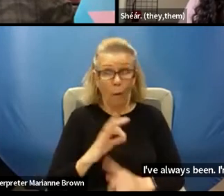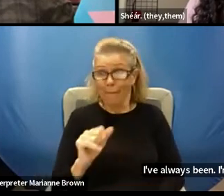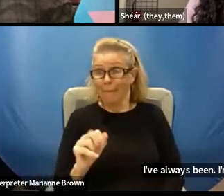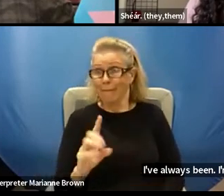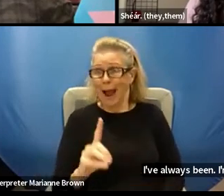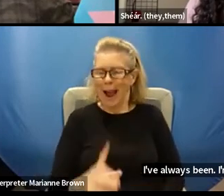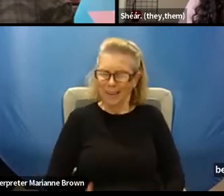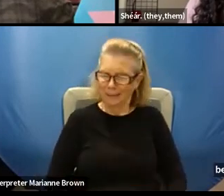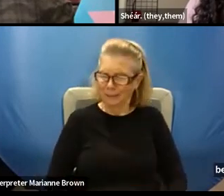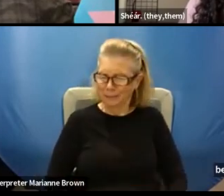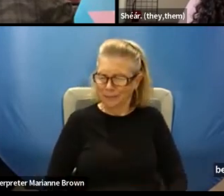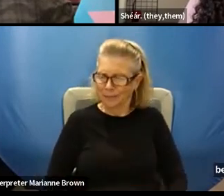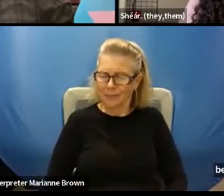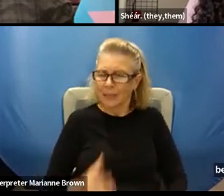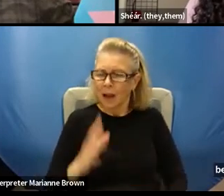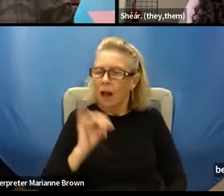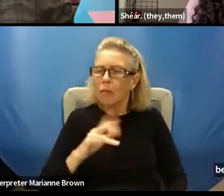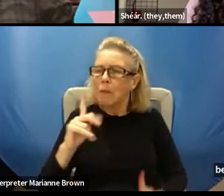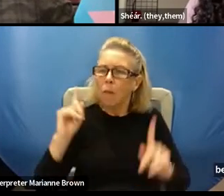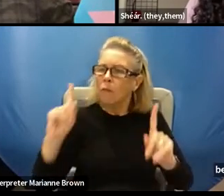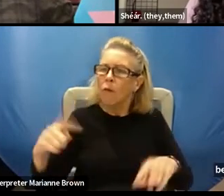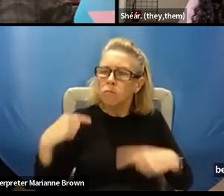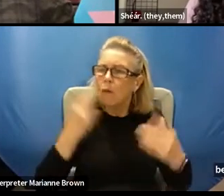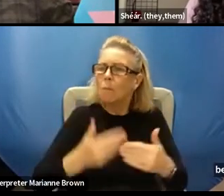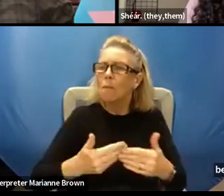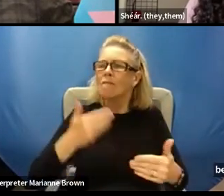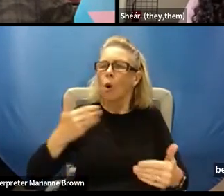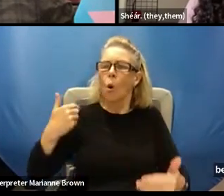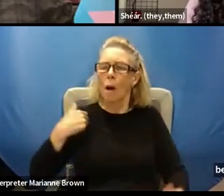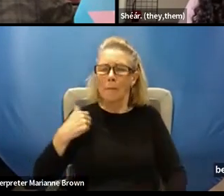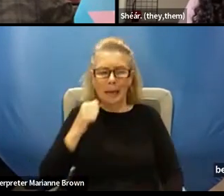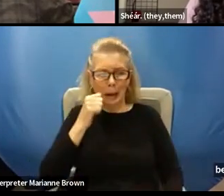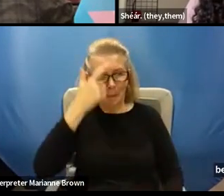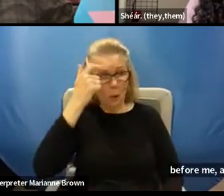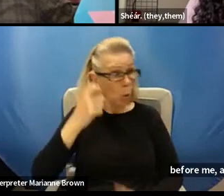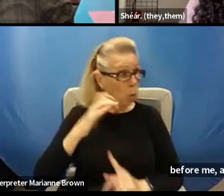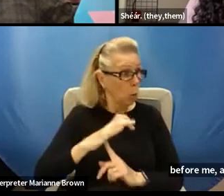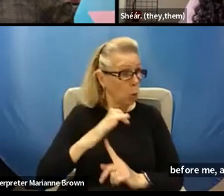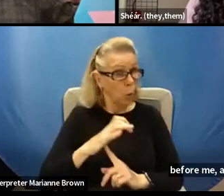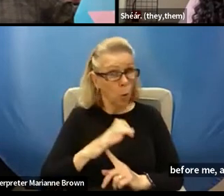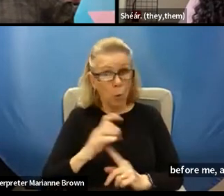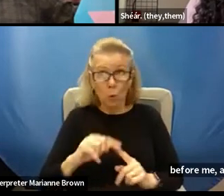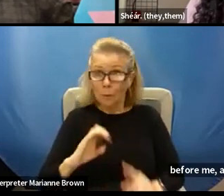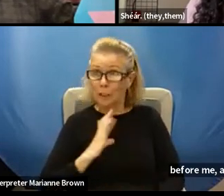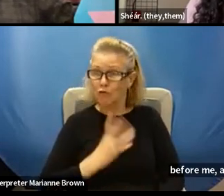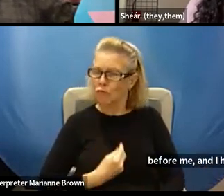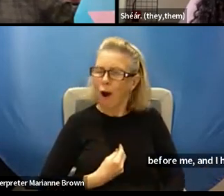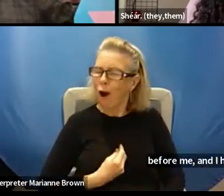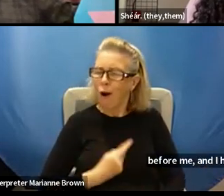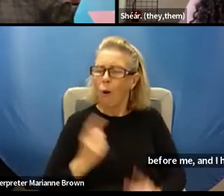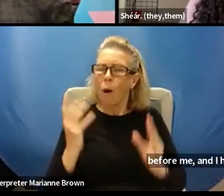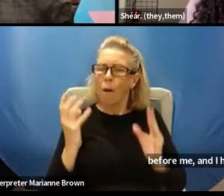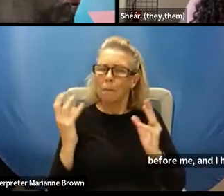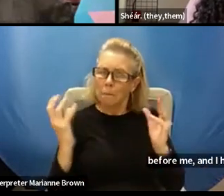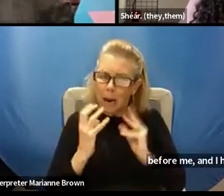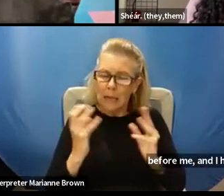There are some amazing people that are some often trans folks who went